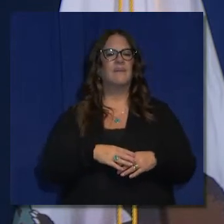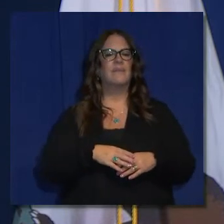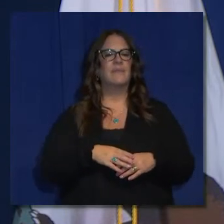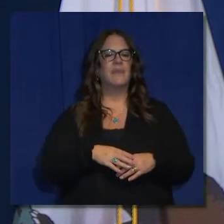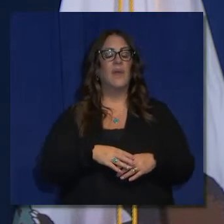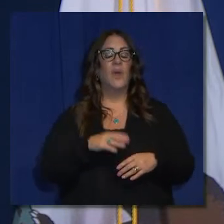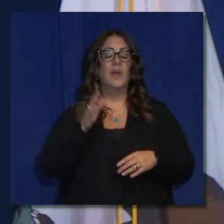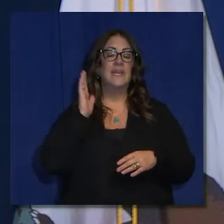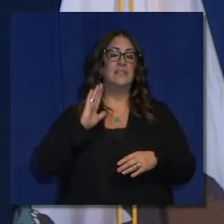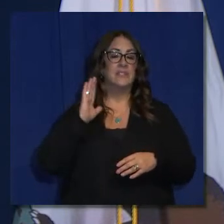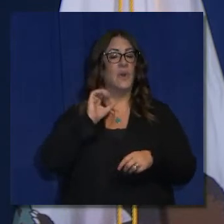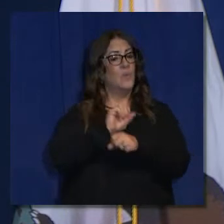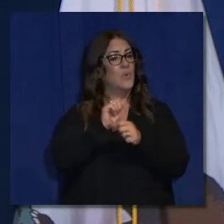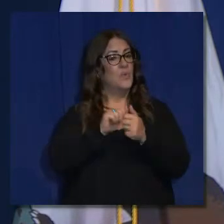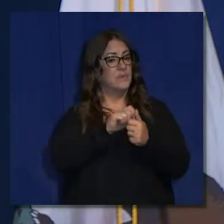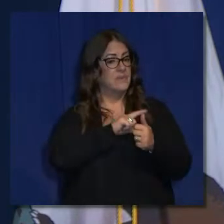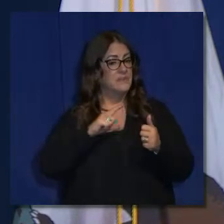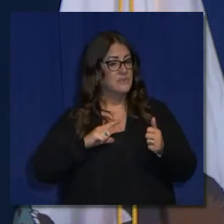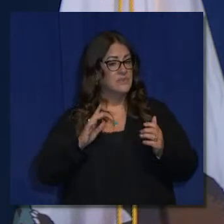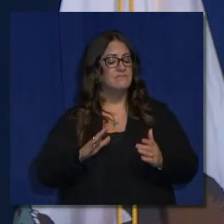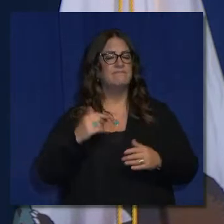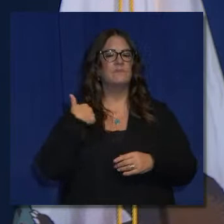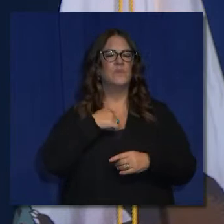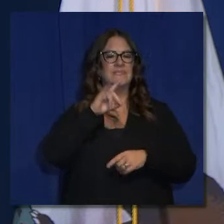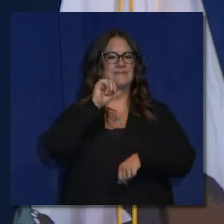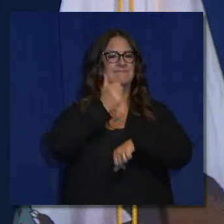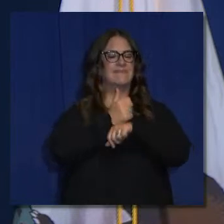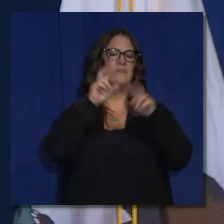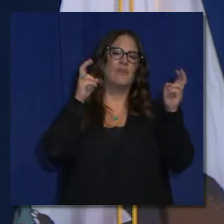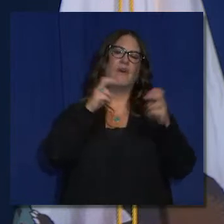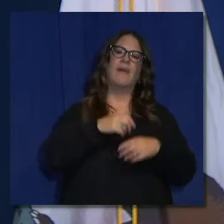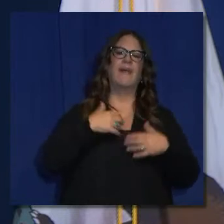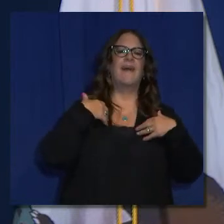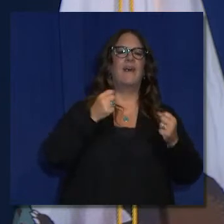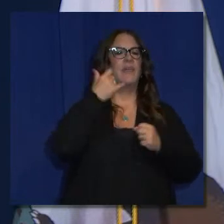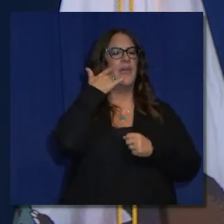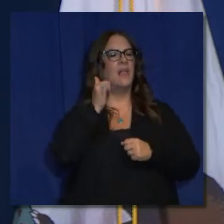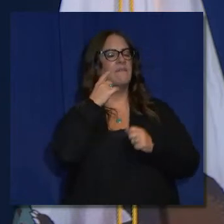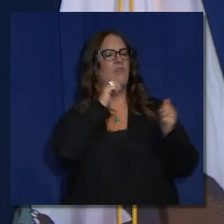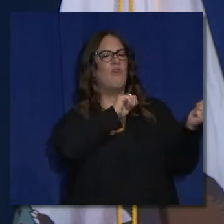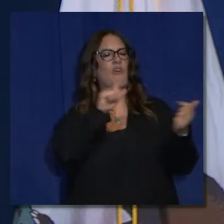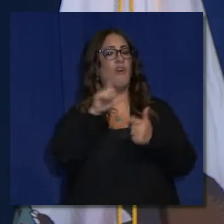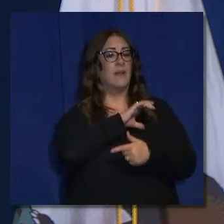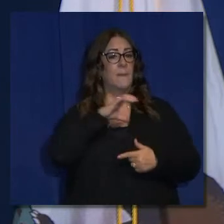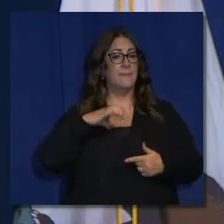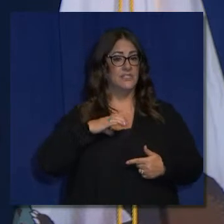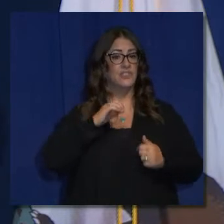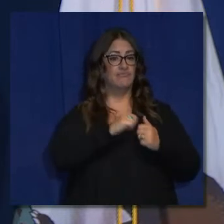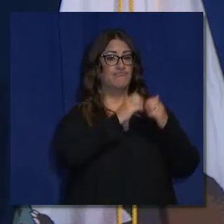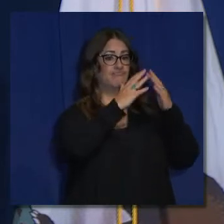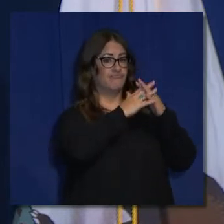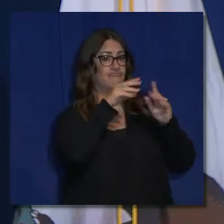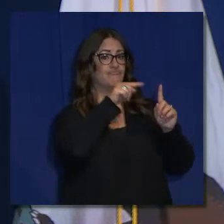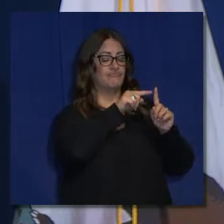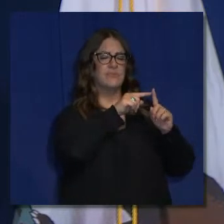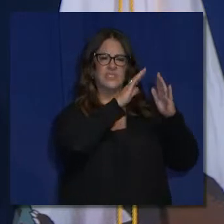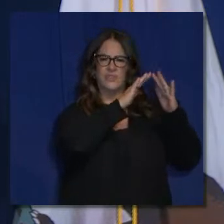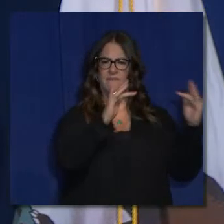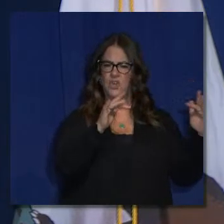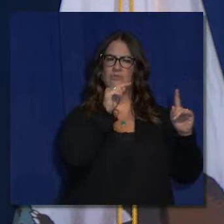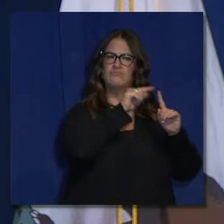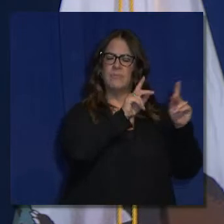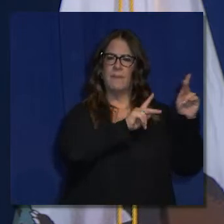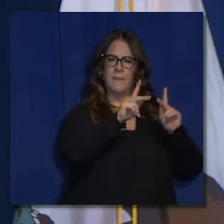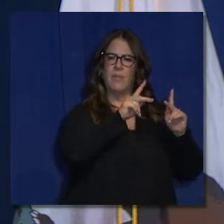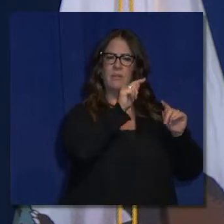with the legislature, there was establishment of a Healthy California for All Commission. That commission is a diverse commission. They